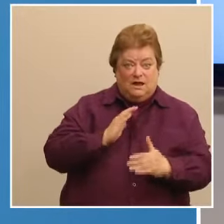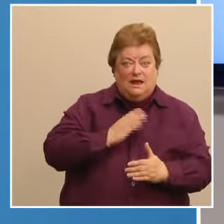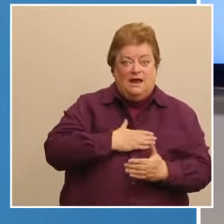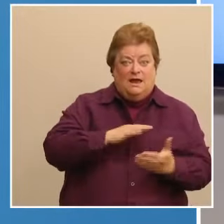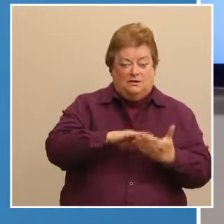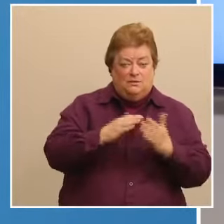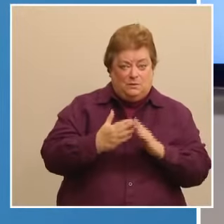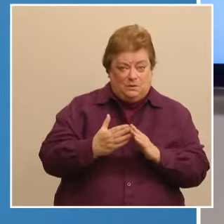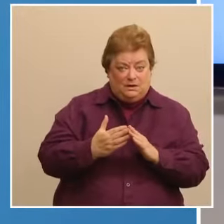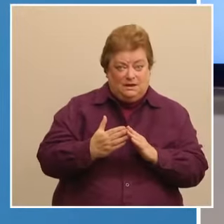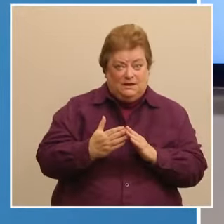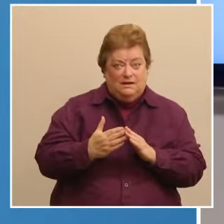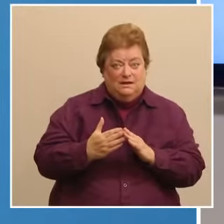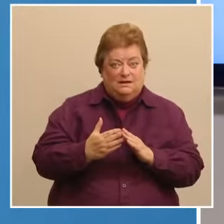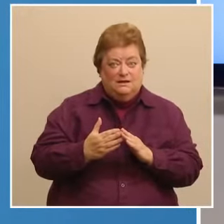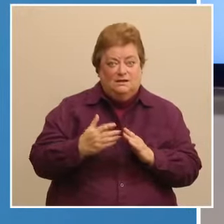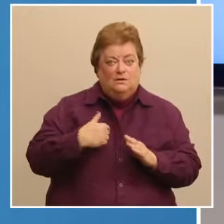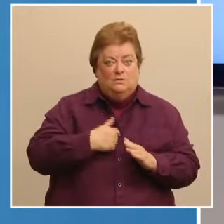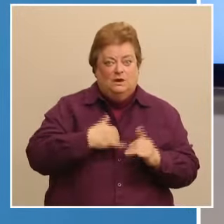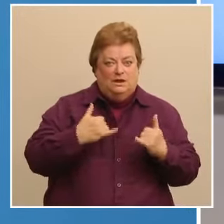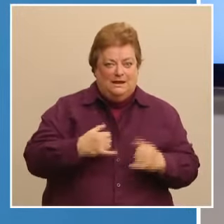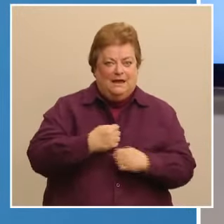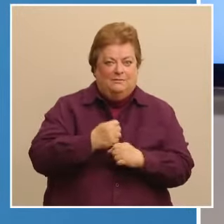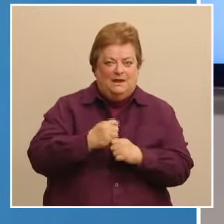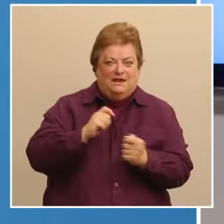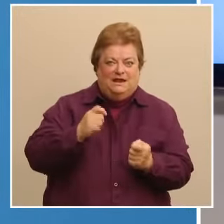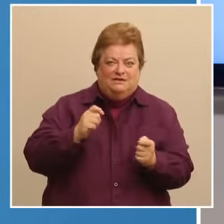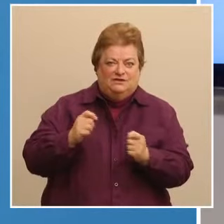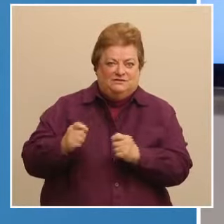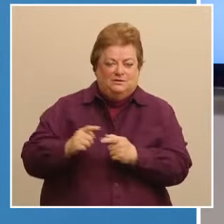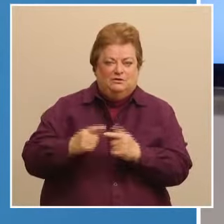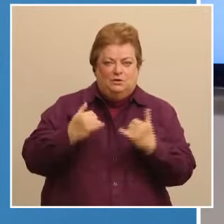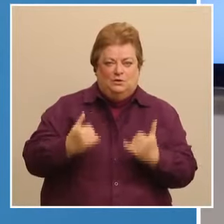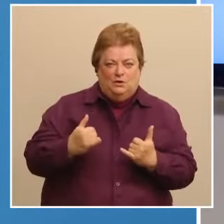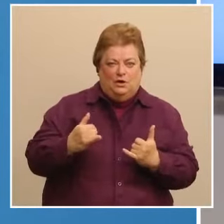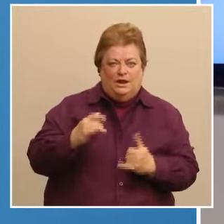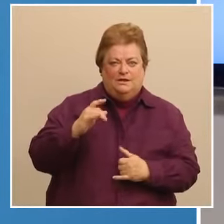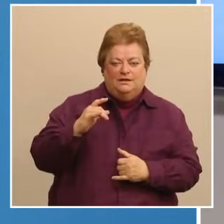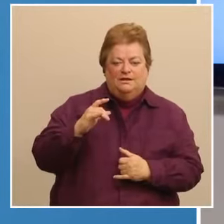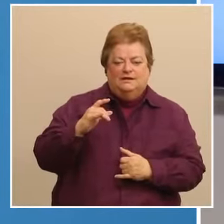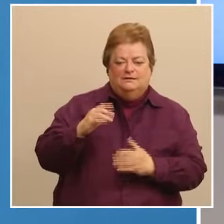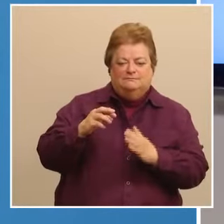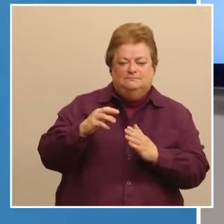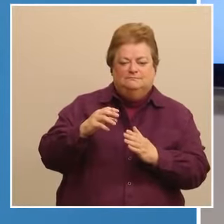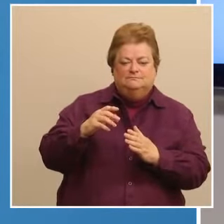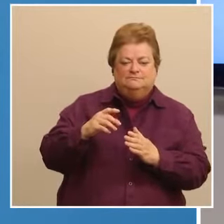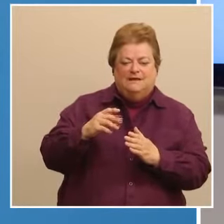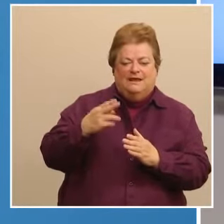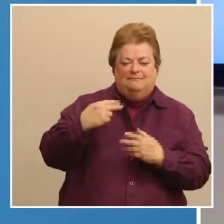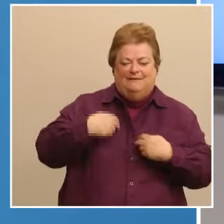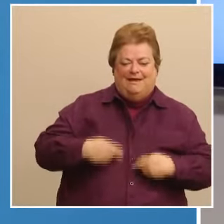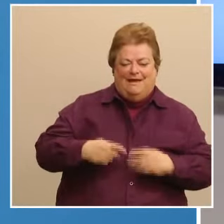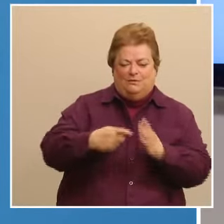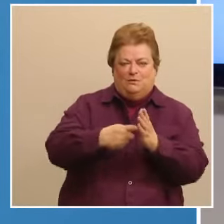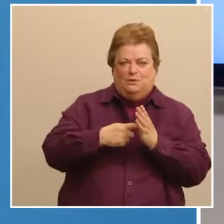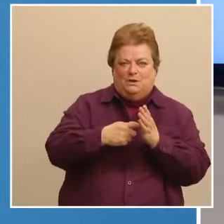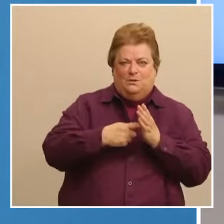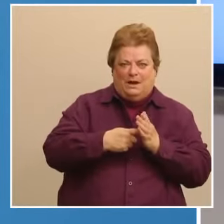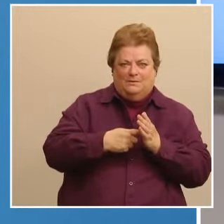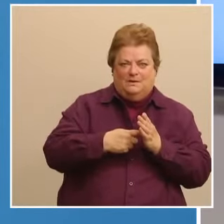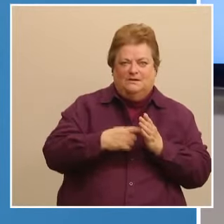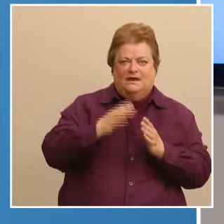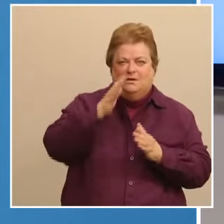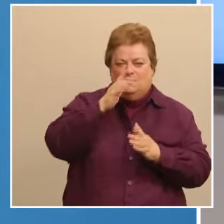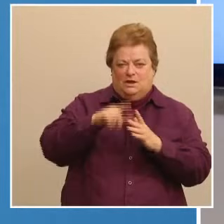our community has made, we are making adjustments to the current directed health measure. The new directed health measure takes